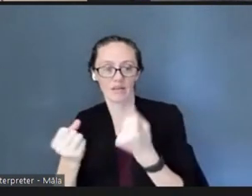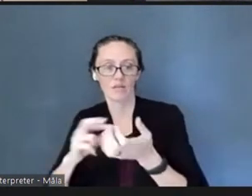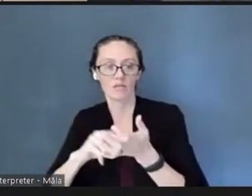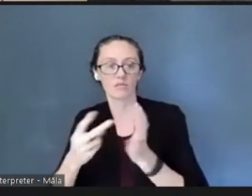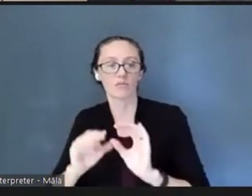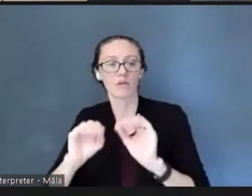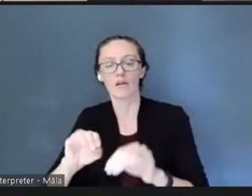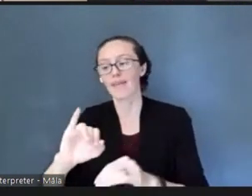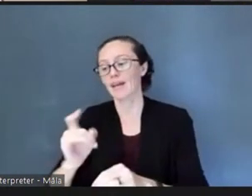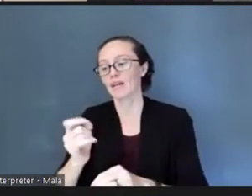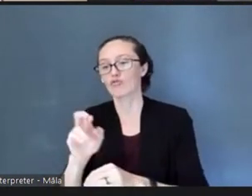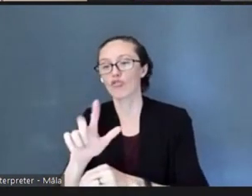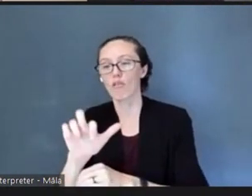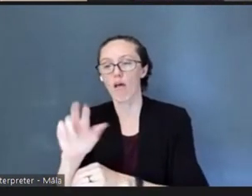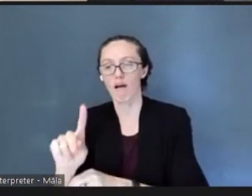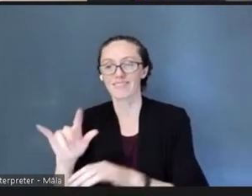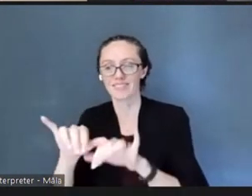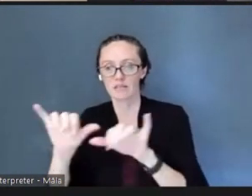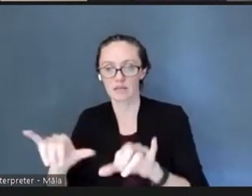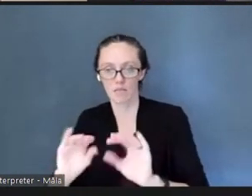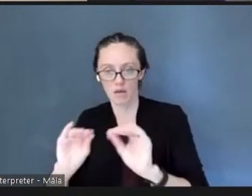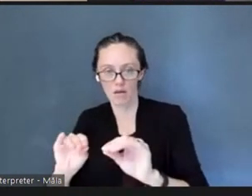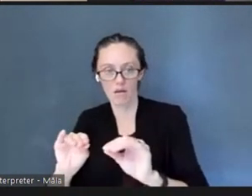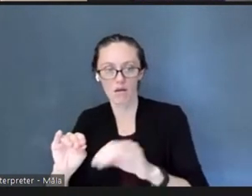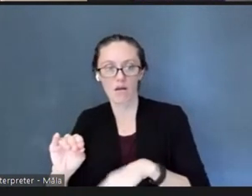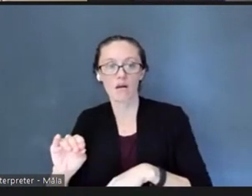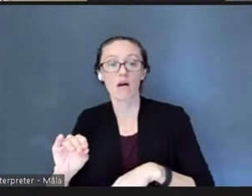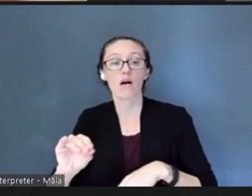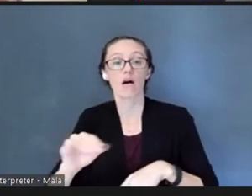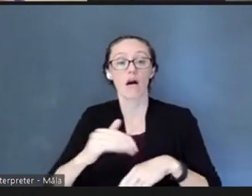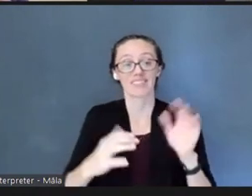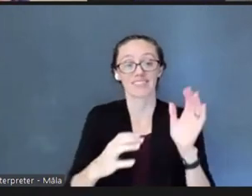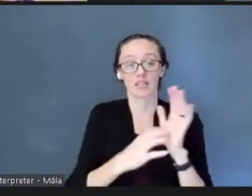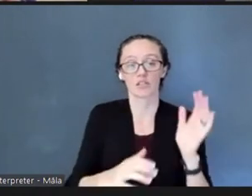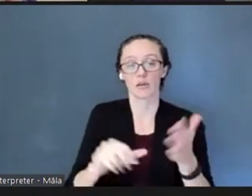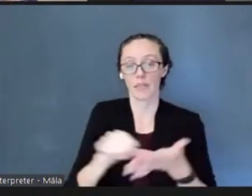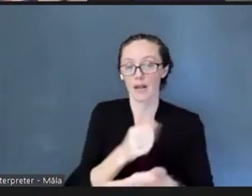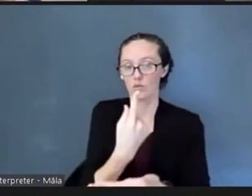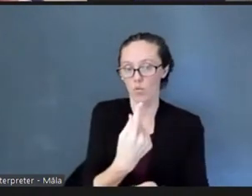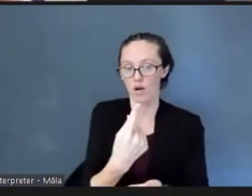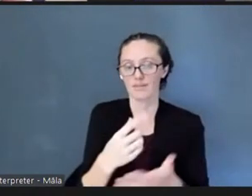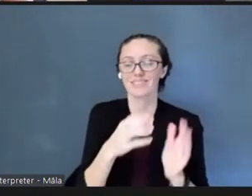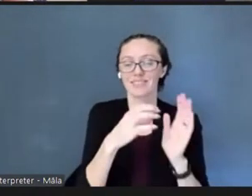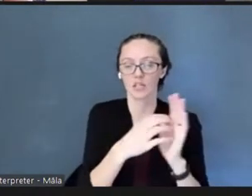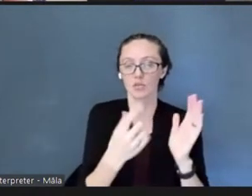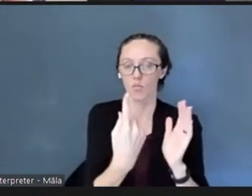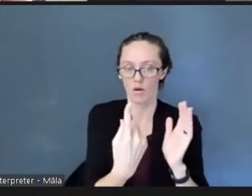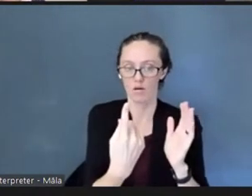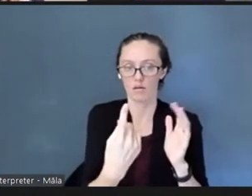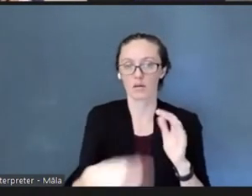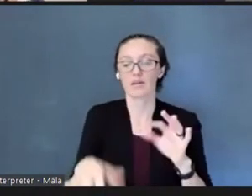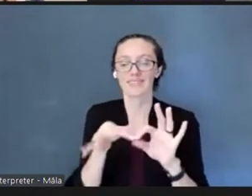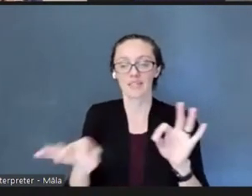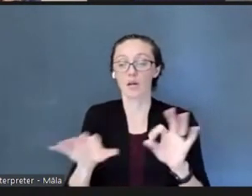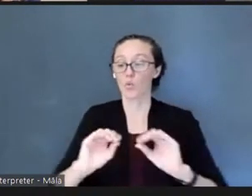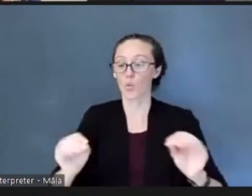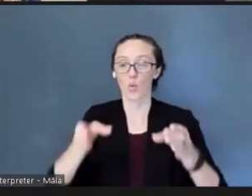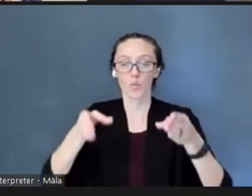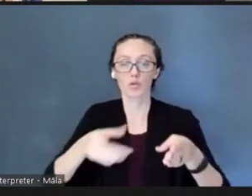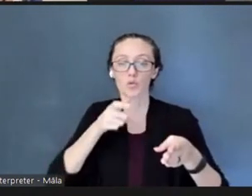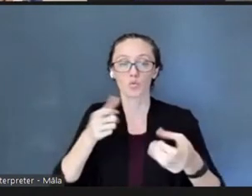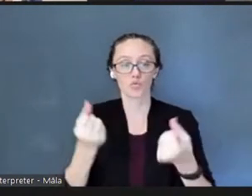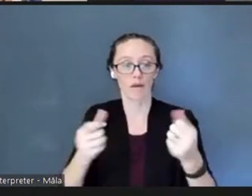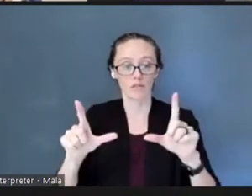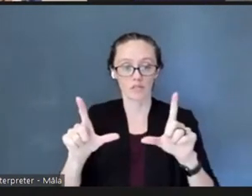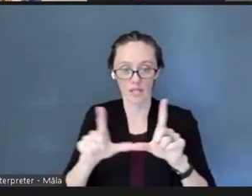interlock system device. And then on section one, page one, state that no person whose driver's license